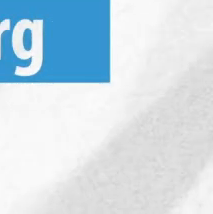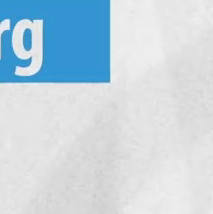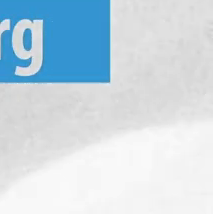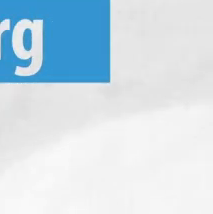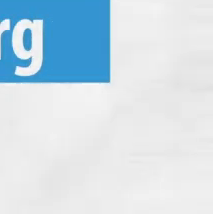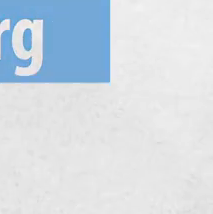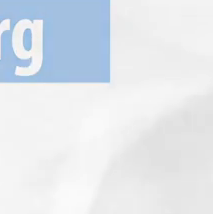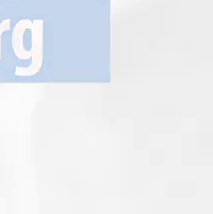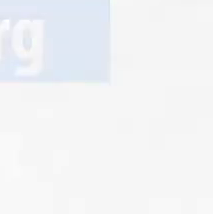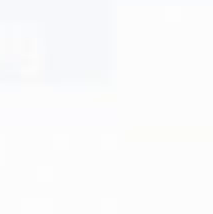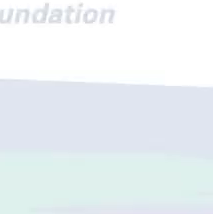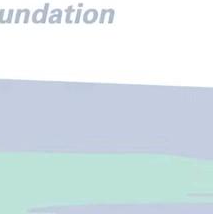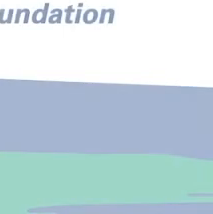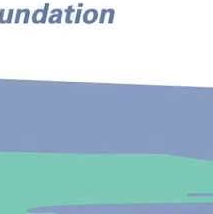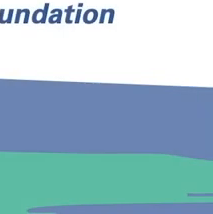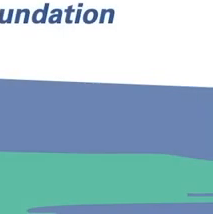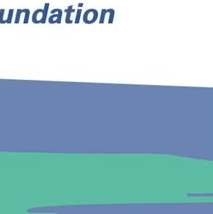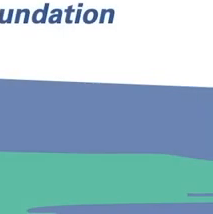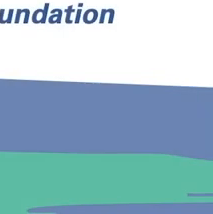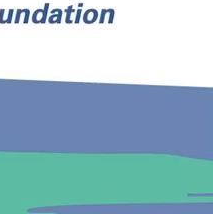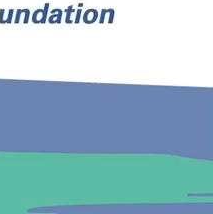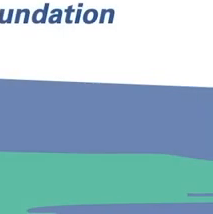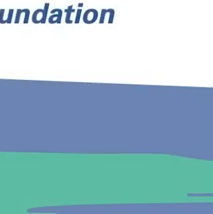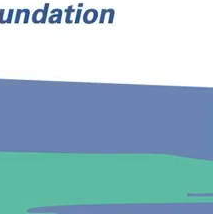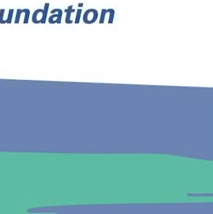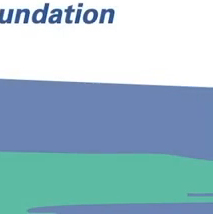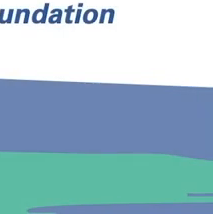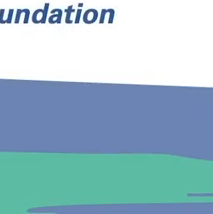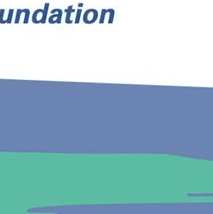website? Thank you for joining us. See you